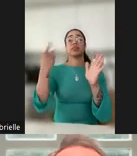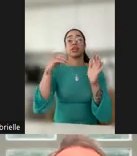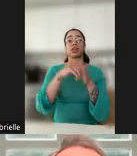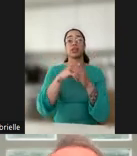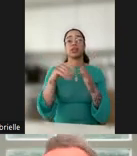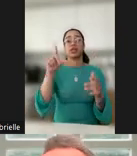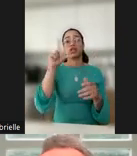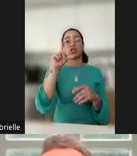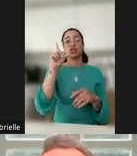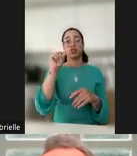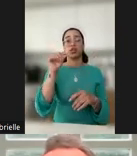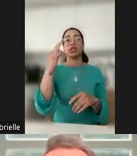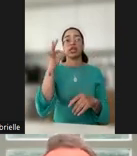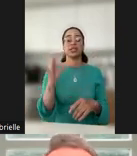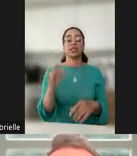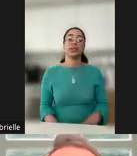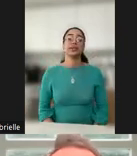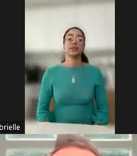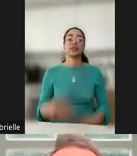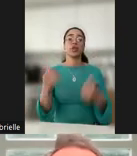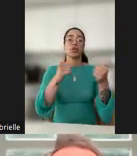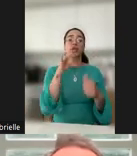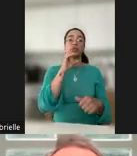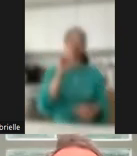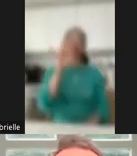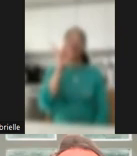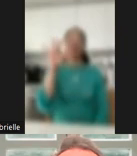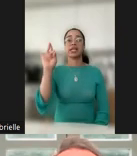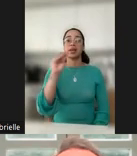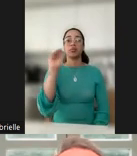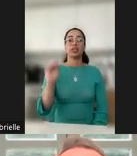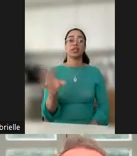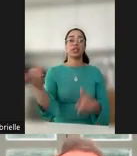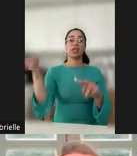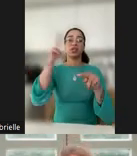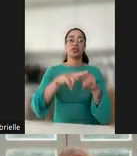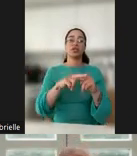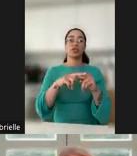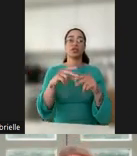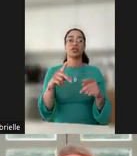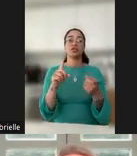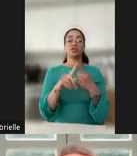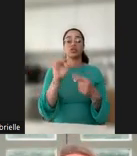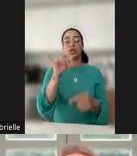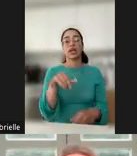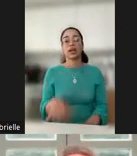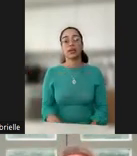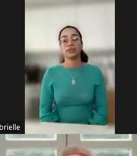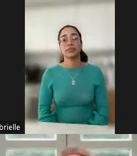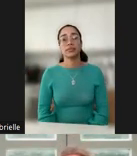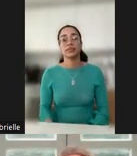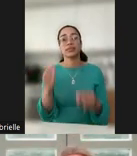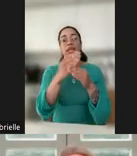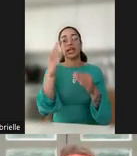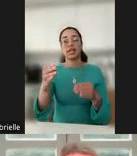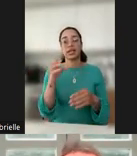by 2019, which was an 88% increase within 2 decades. Next slide, please.